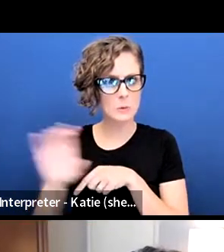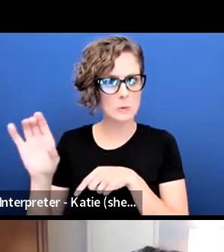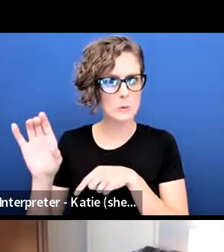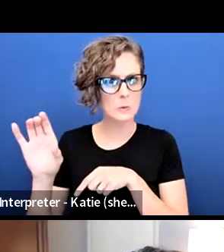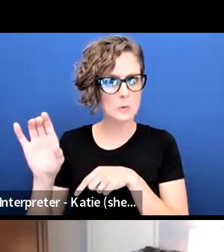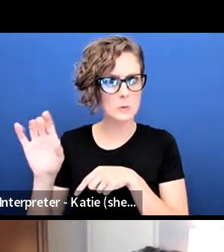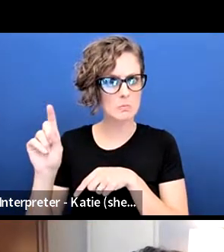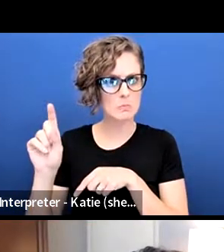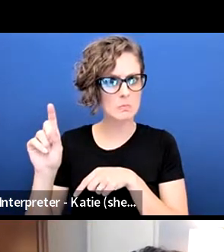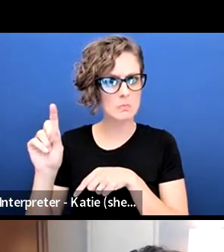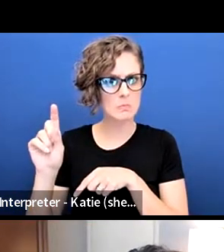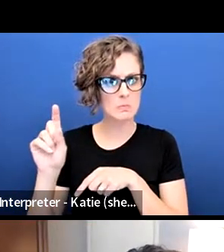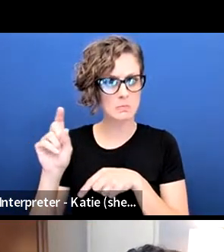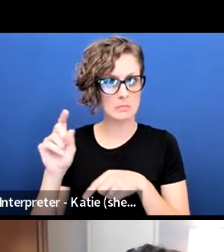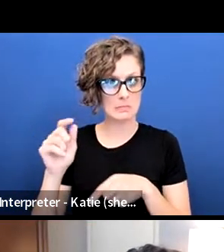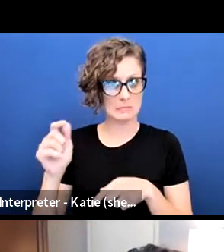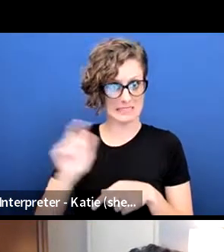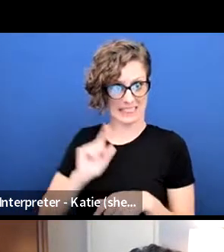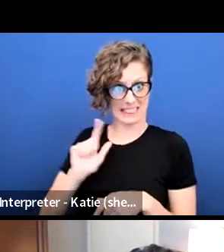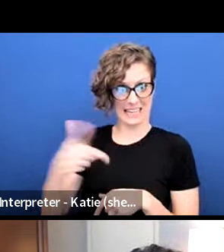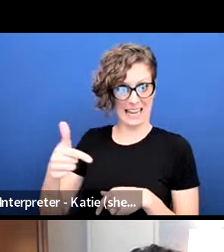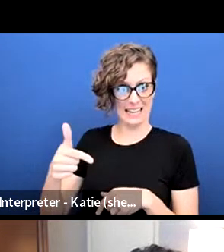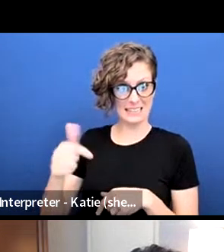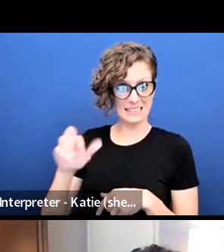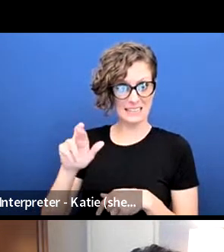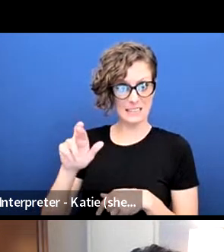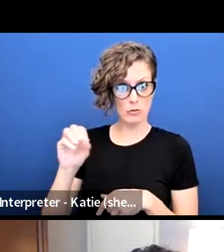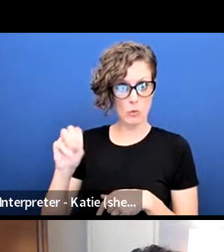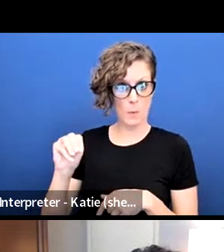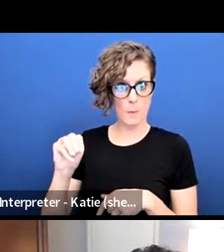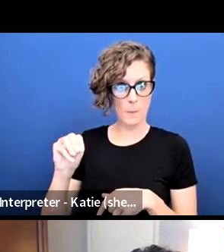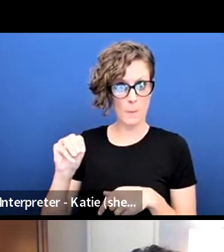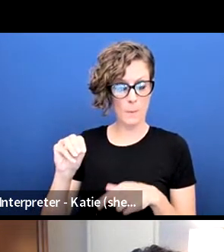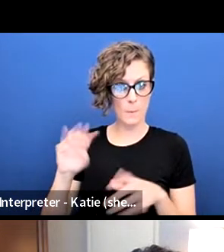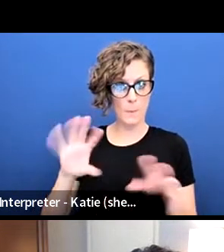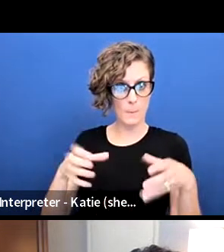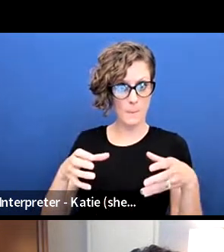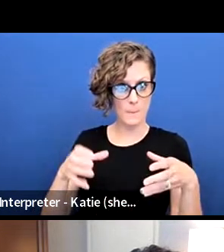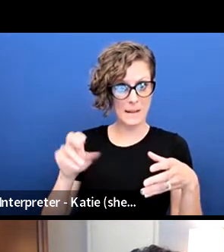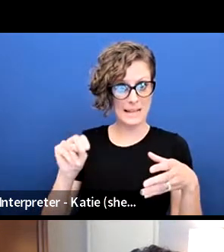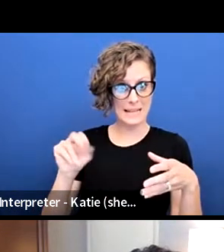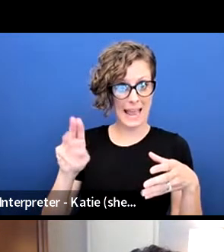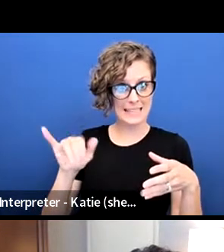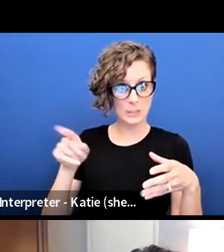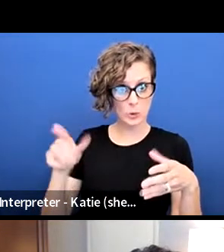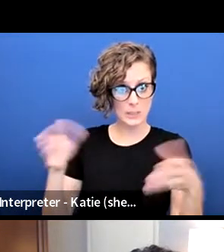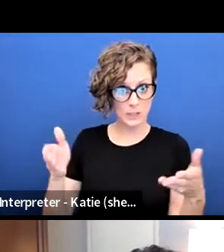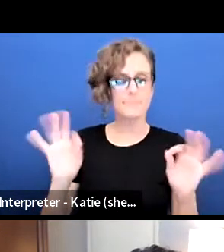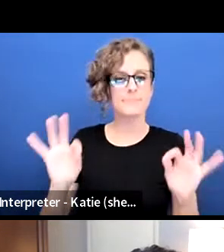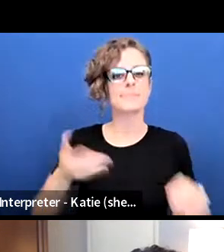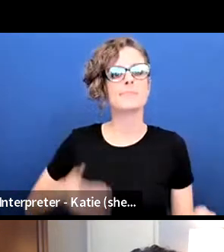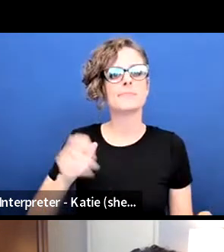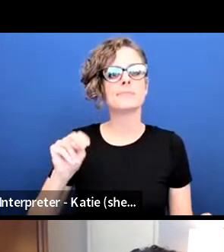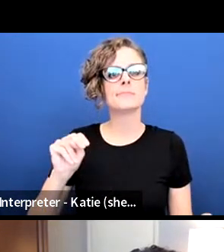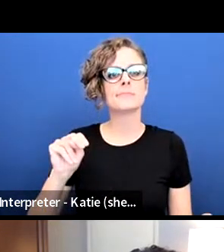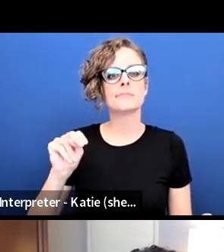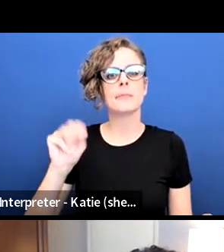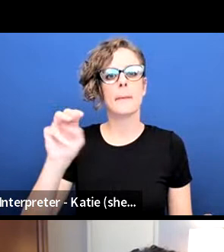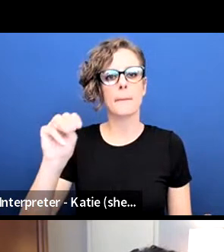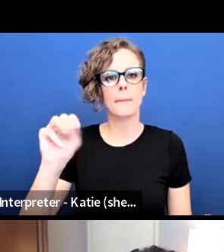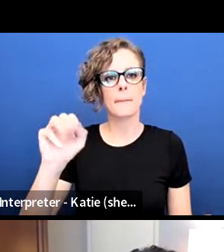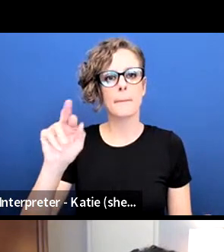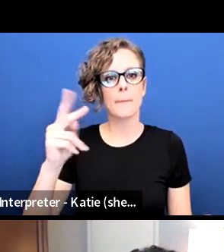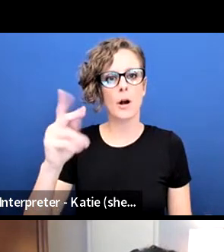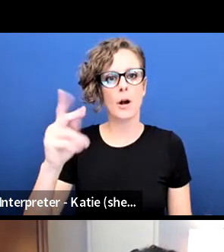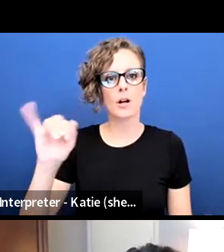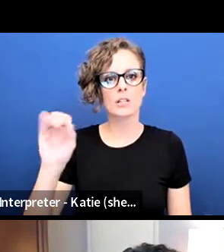Is this the next room? I believe it is. Nancy, you're here? Okay. My name is Mark Johnson. I work for the Public Health COVID Division.